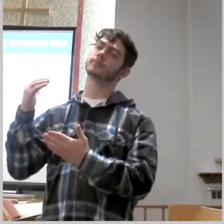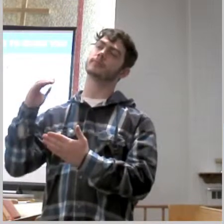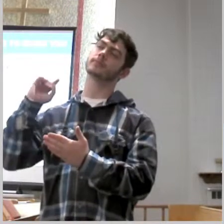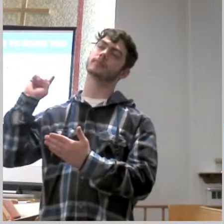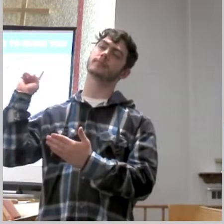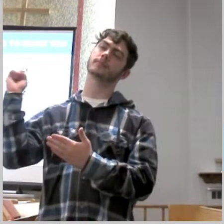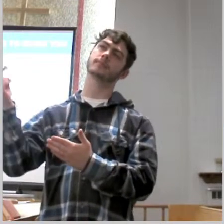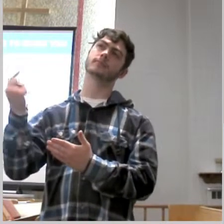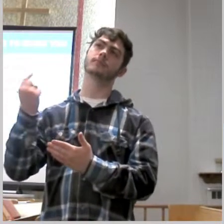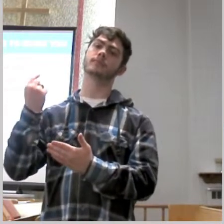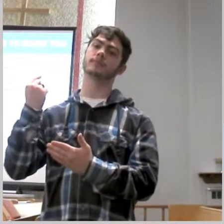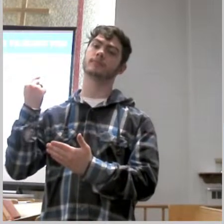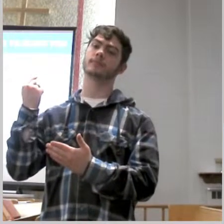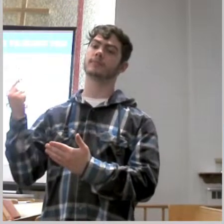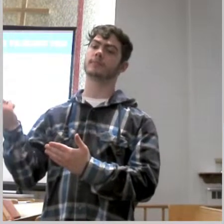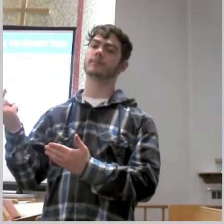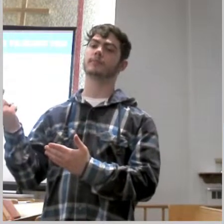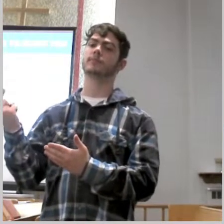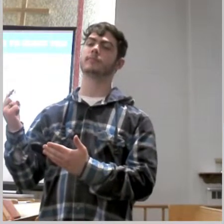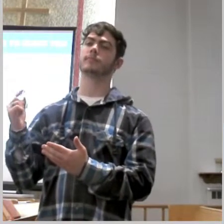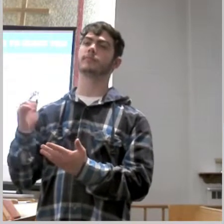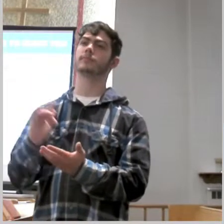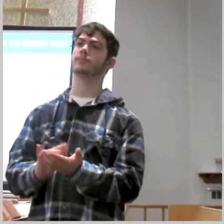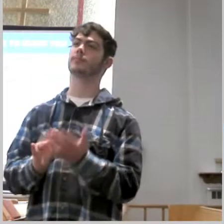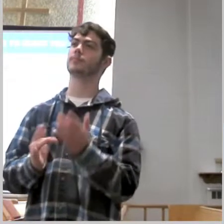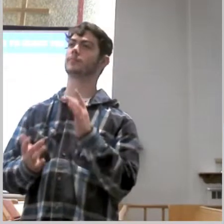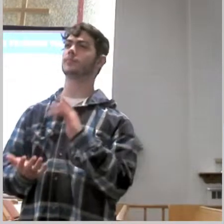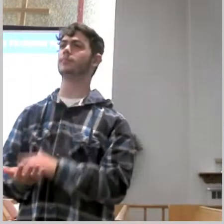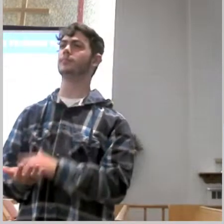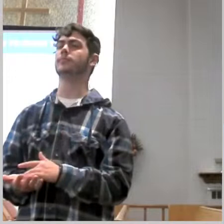live in you.